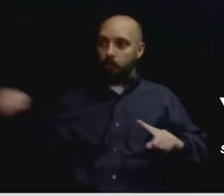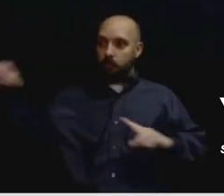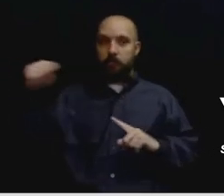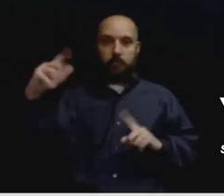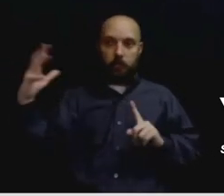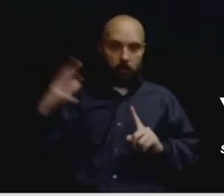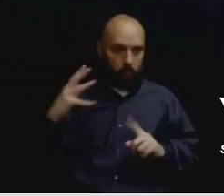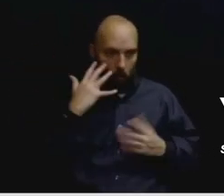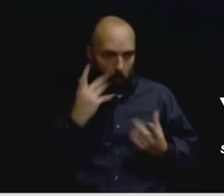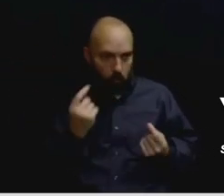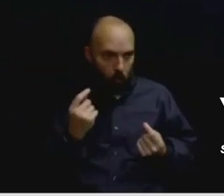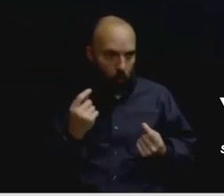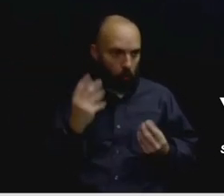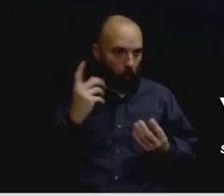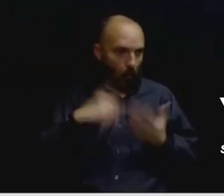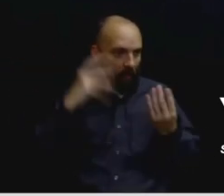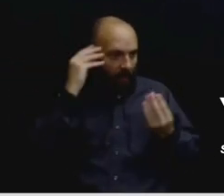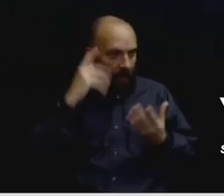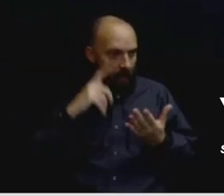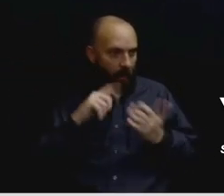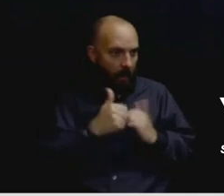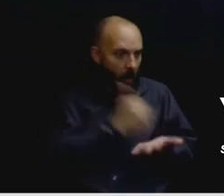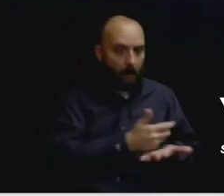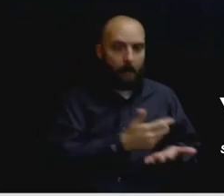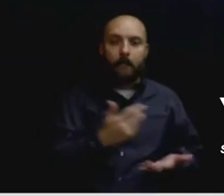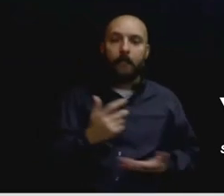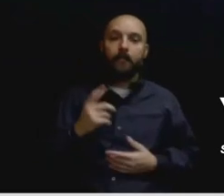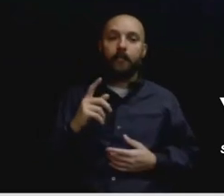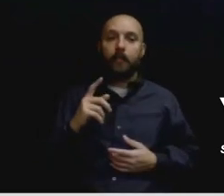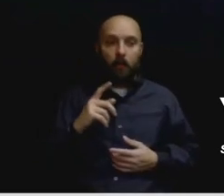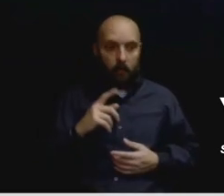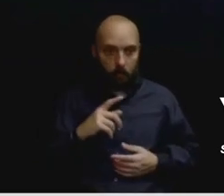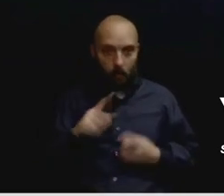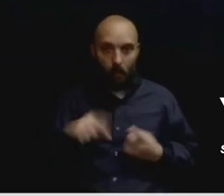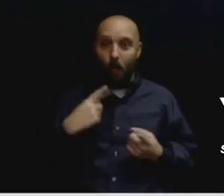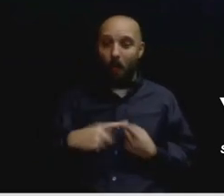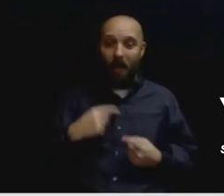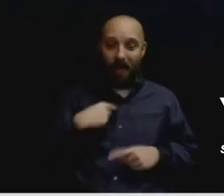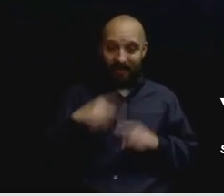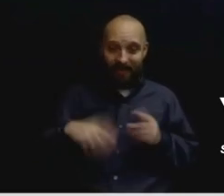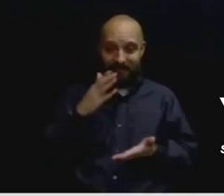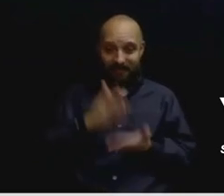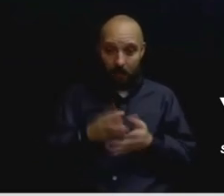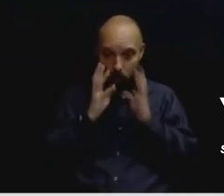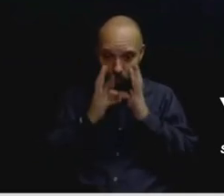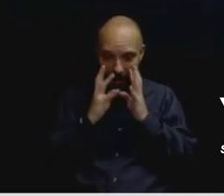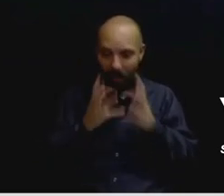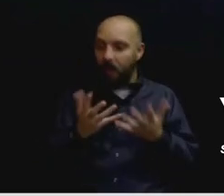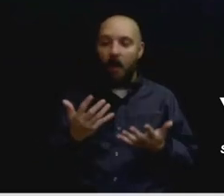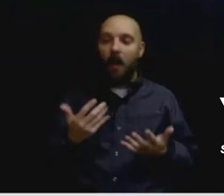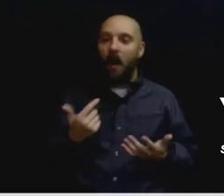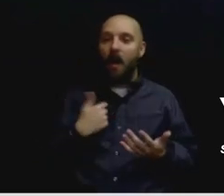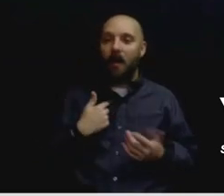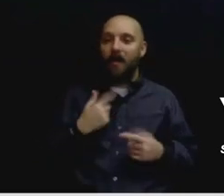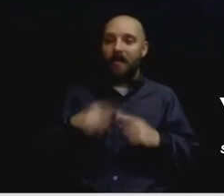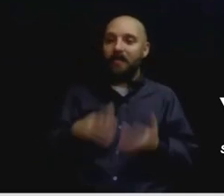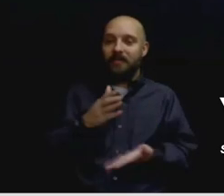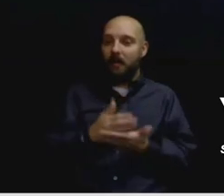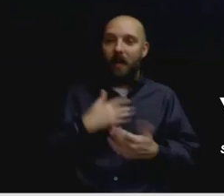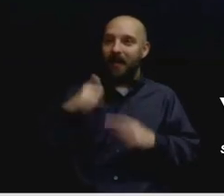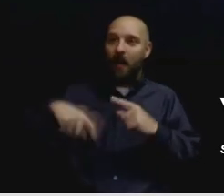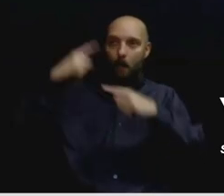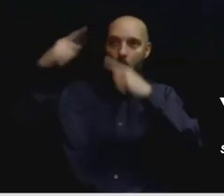try to help. When saying stop crying just won't work. I'm too far into the meltdown storm to process those words.